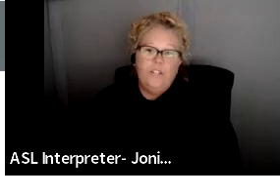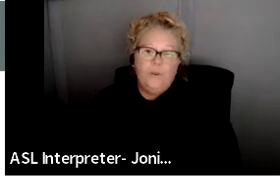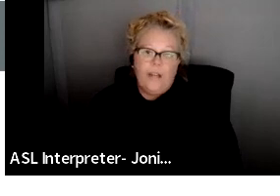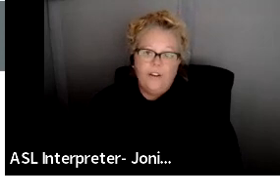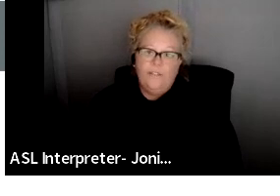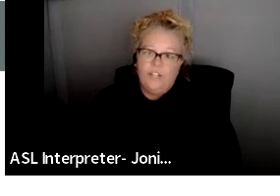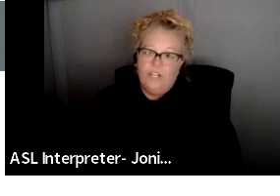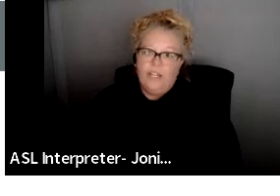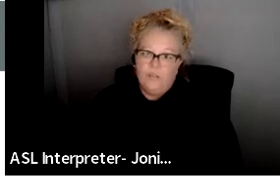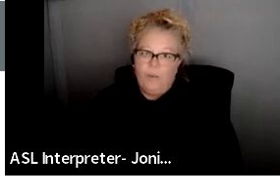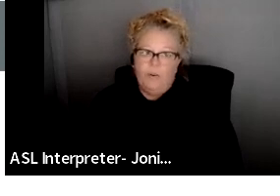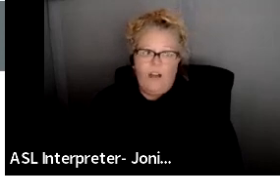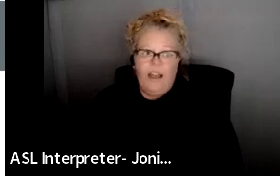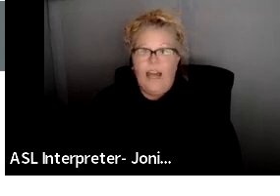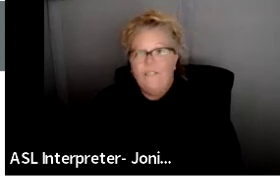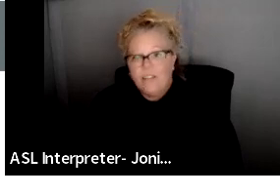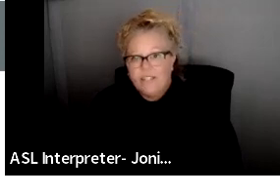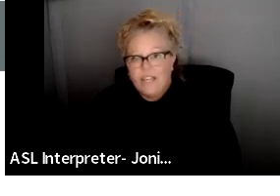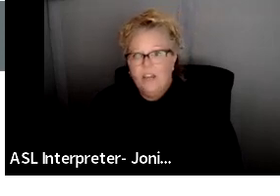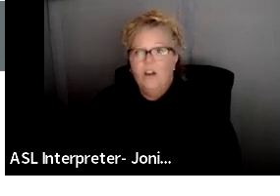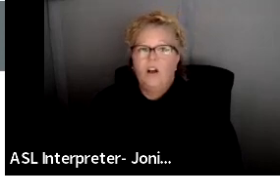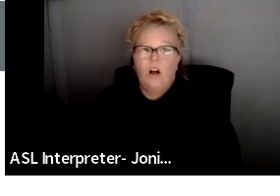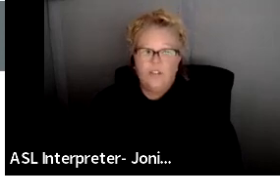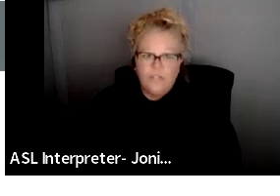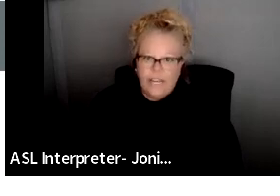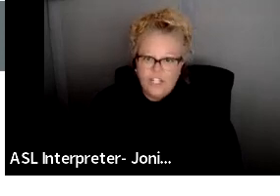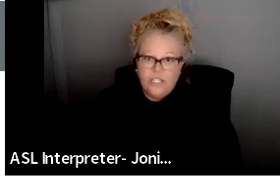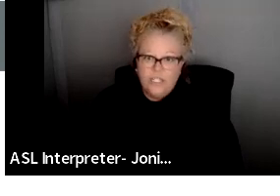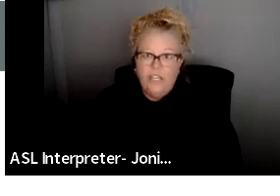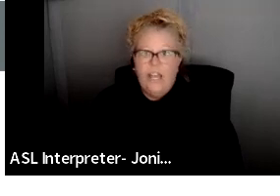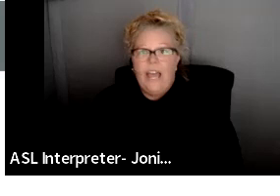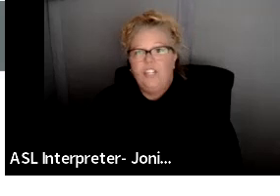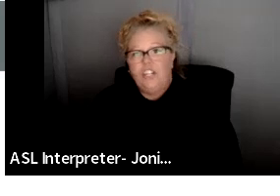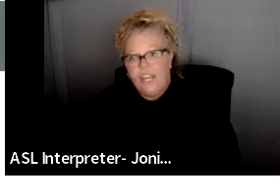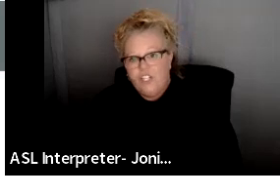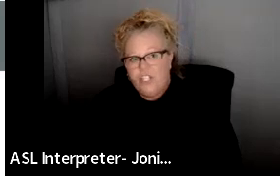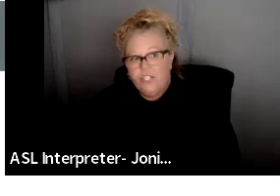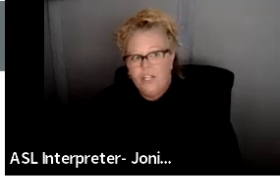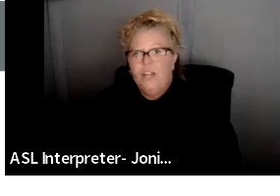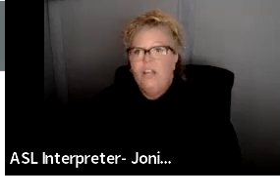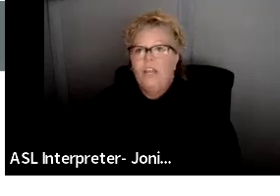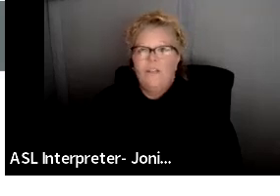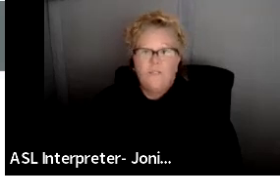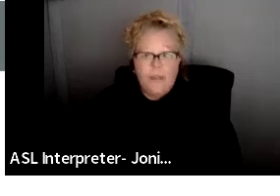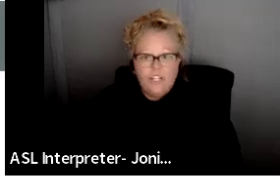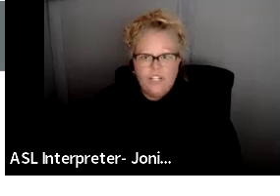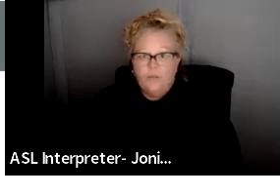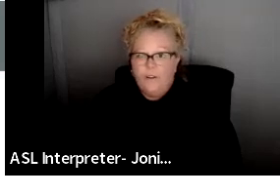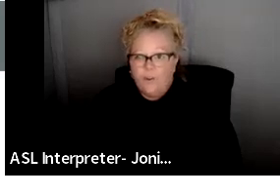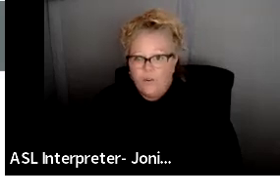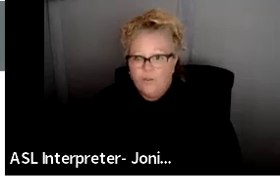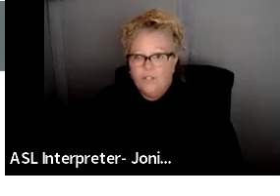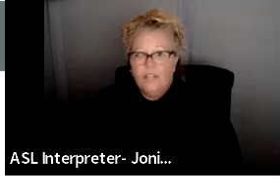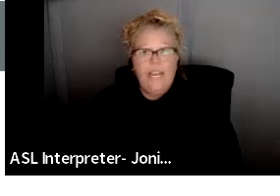What we do in our division is we provide advocacy, consultation, education, information